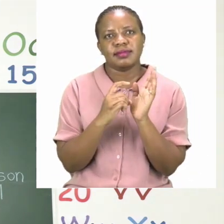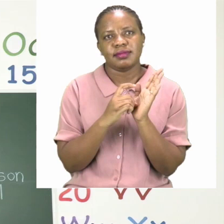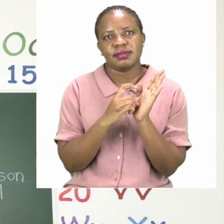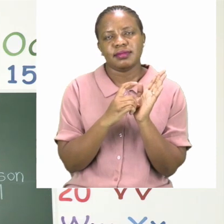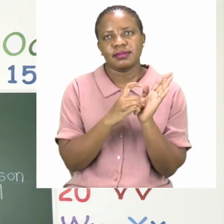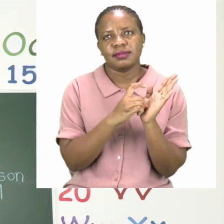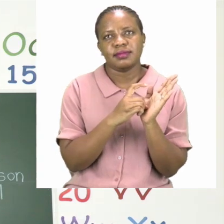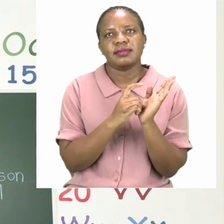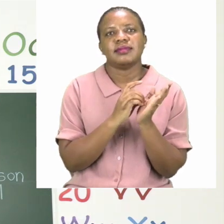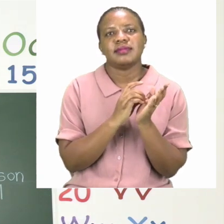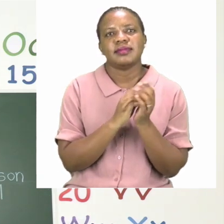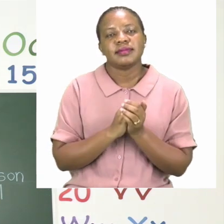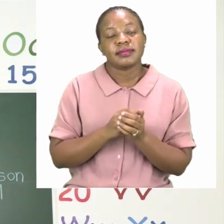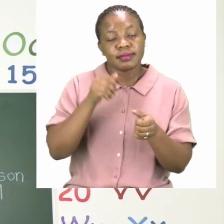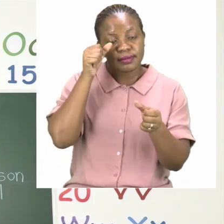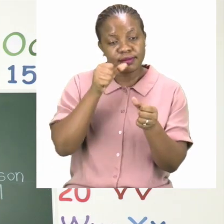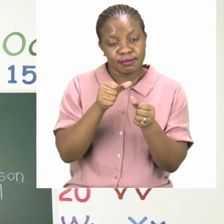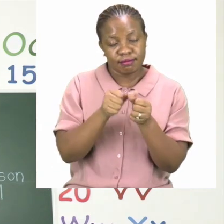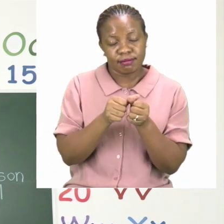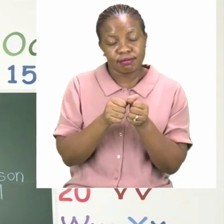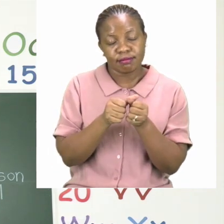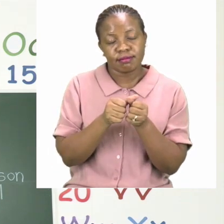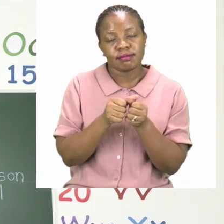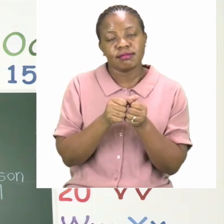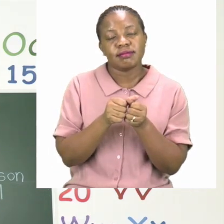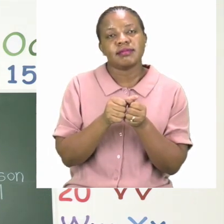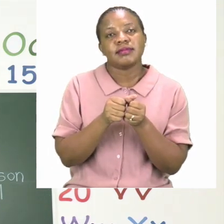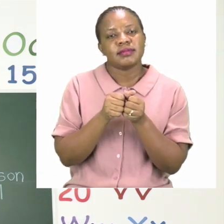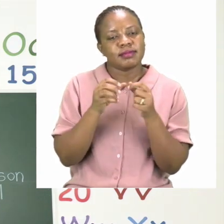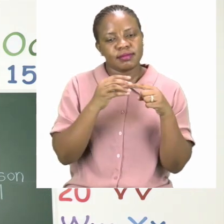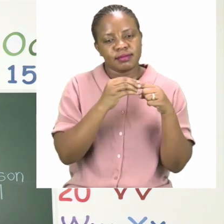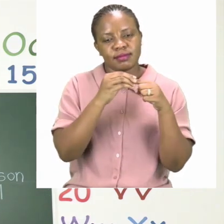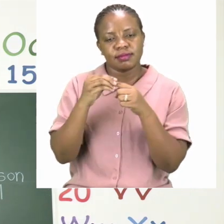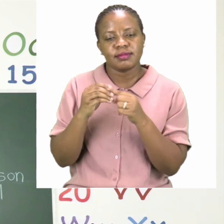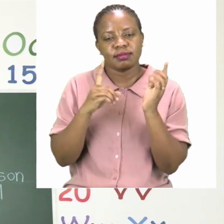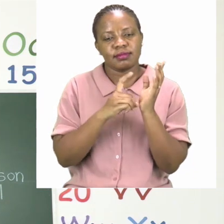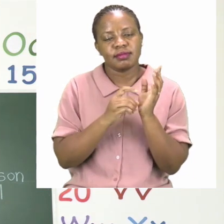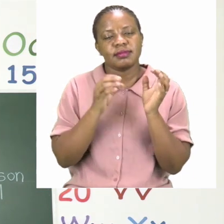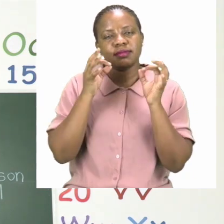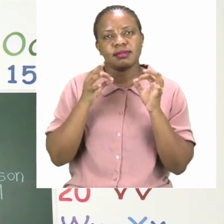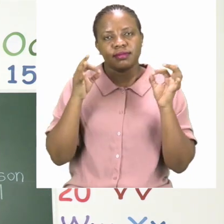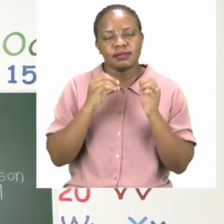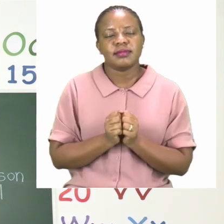sanitize. Now remember, we have our special sanitizing song, so let us sing it together.